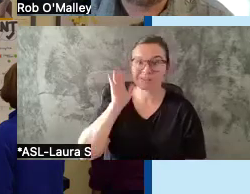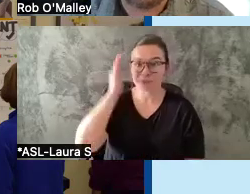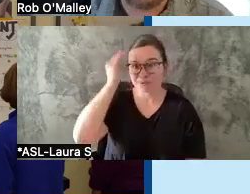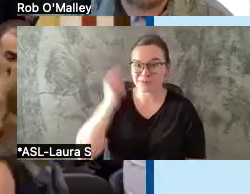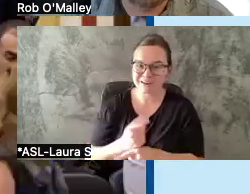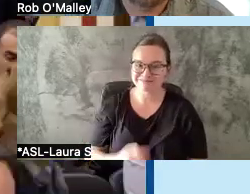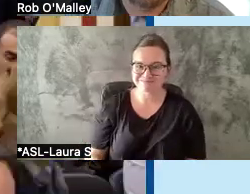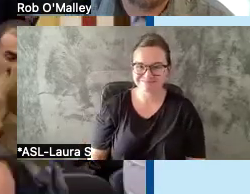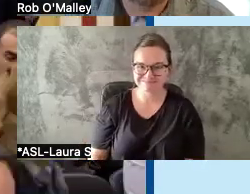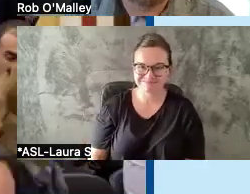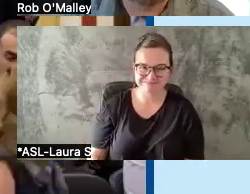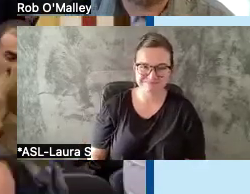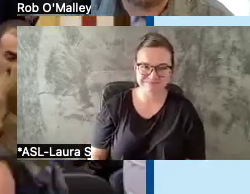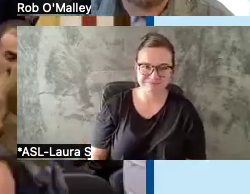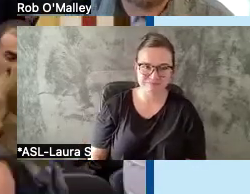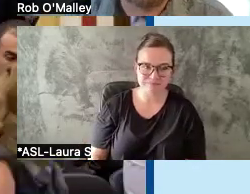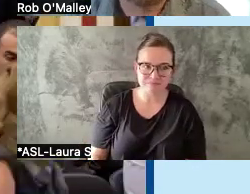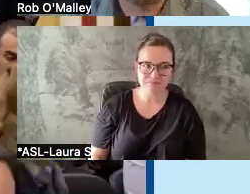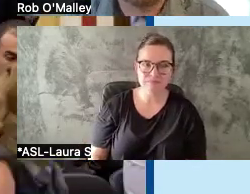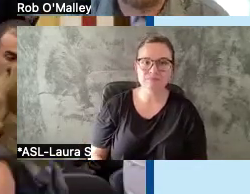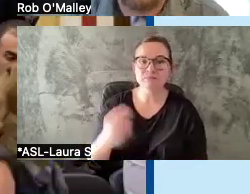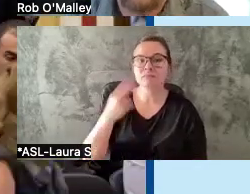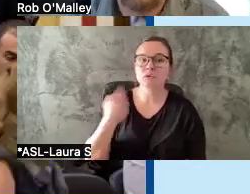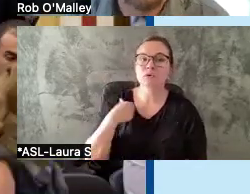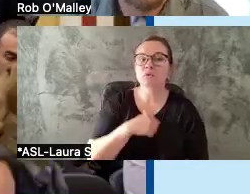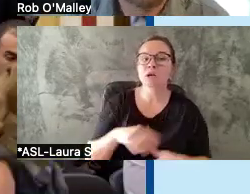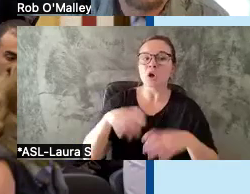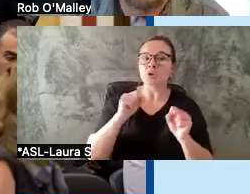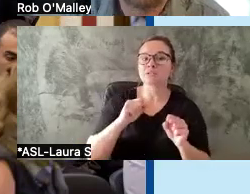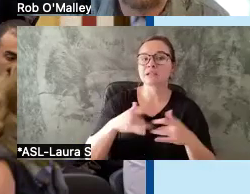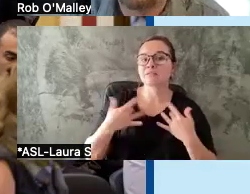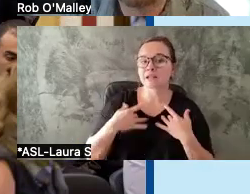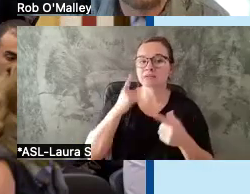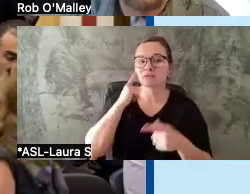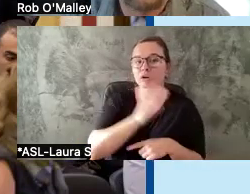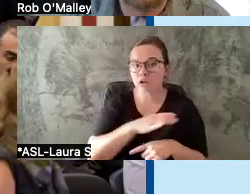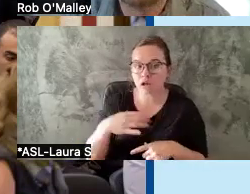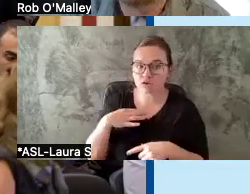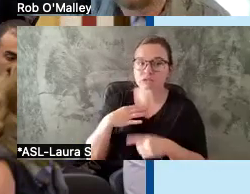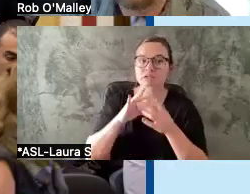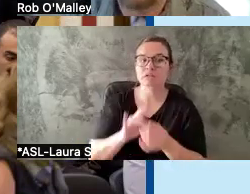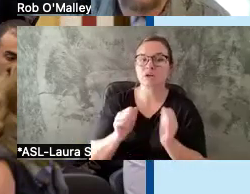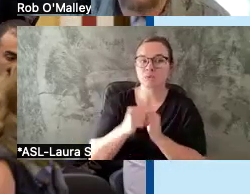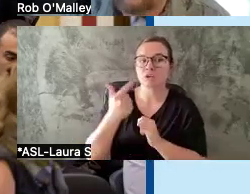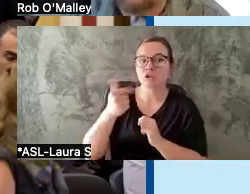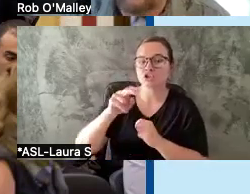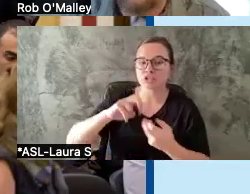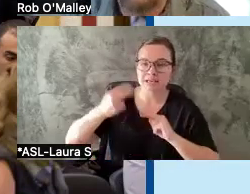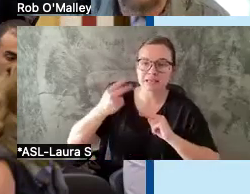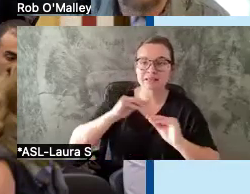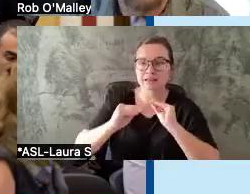right? And historically, we've also hosted events for the Congress of the United States on gene editing, genetics and